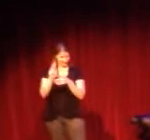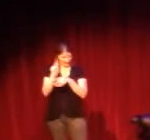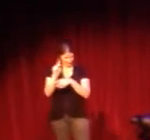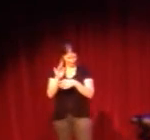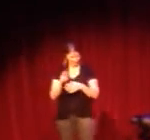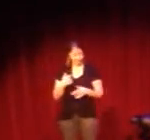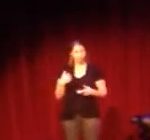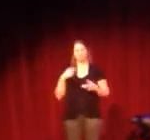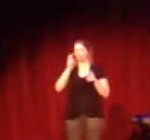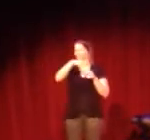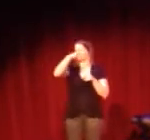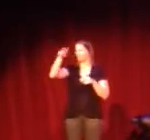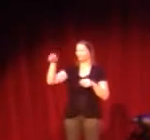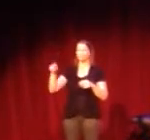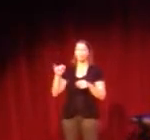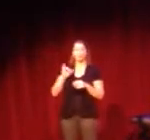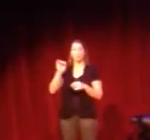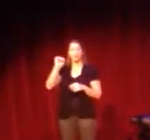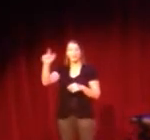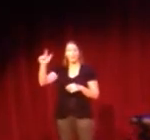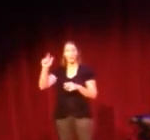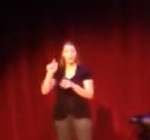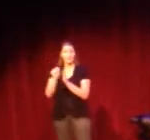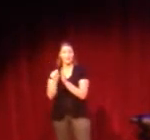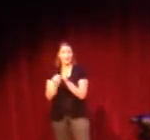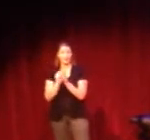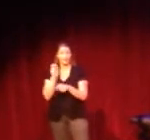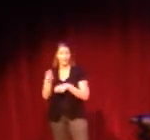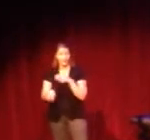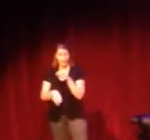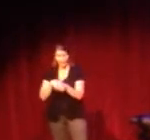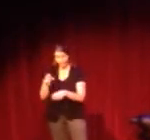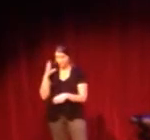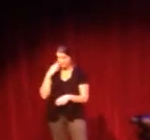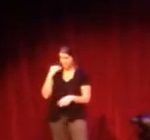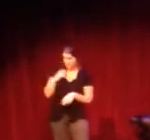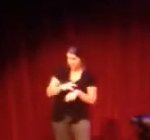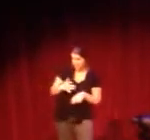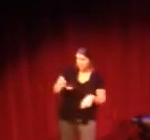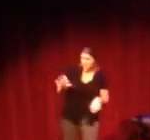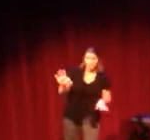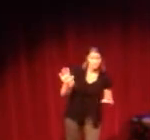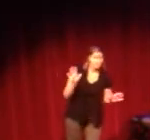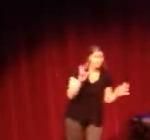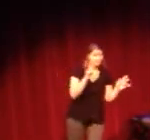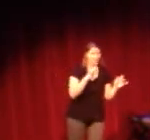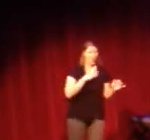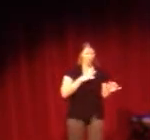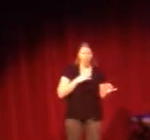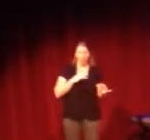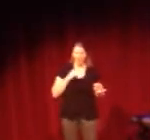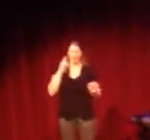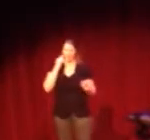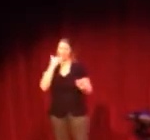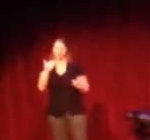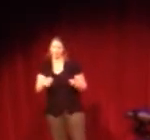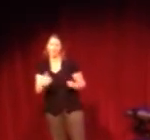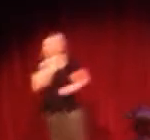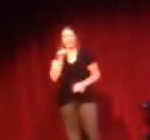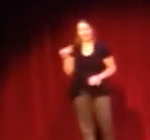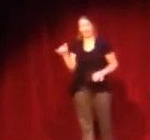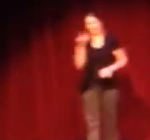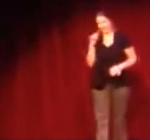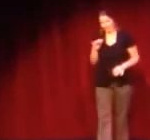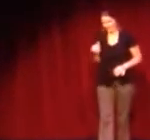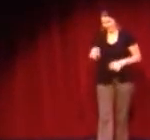been seen at the Illinois State Fair. Anyone been there? Illinois State Fair? Rocking, I hear. It's no state fair like